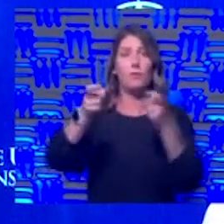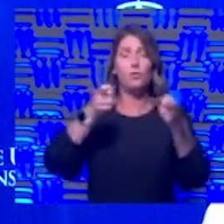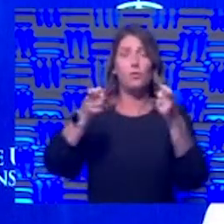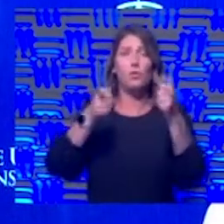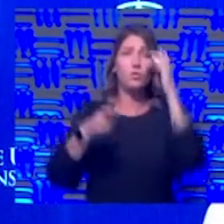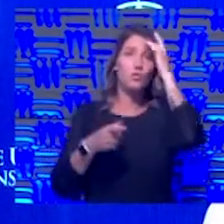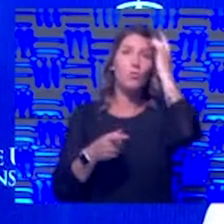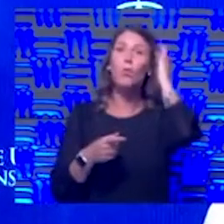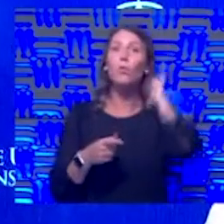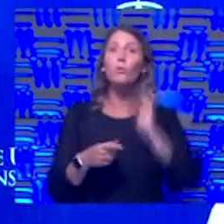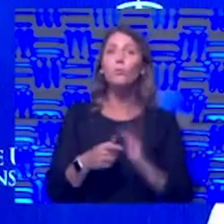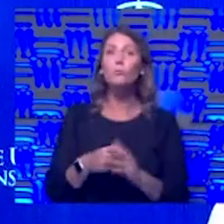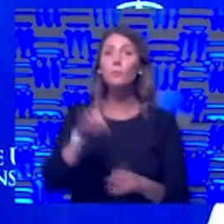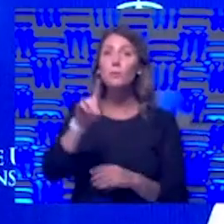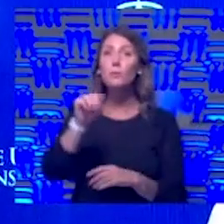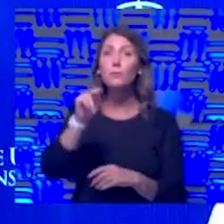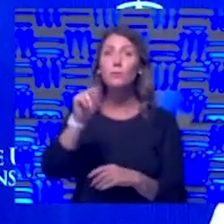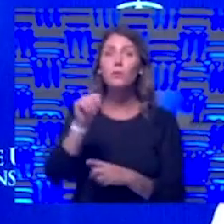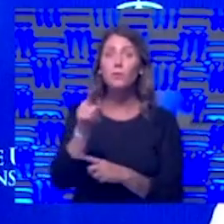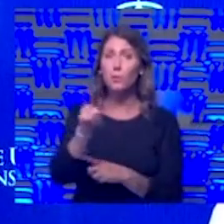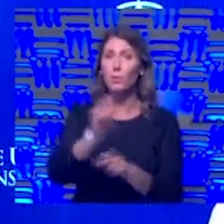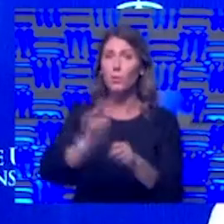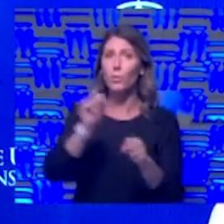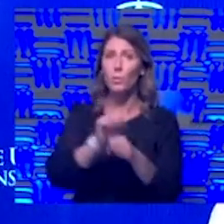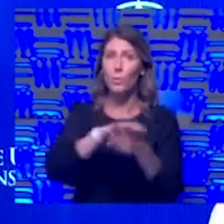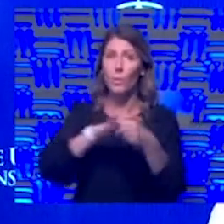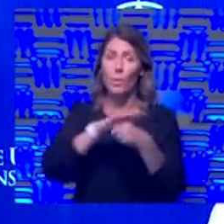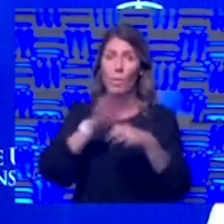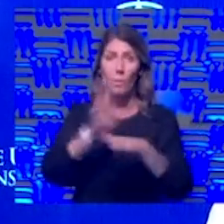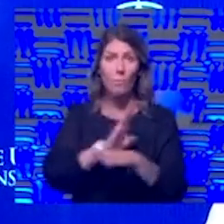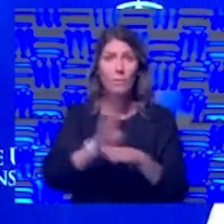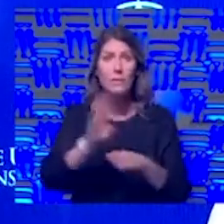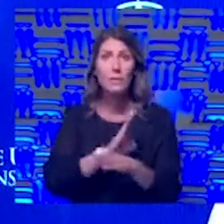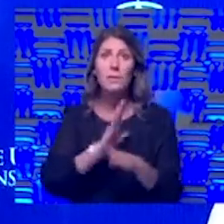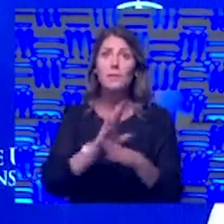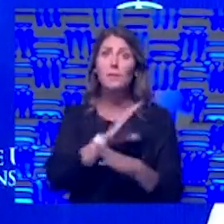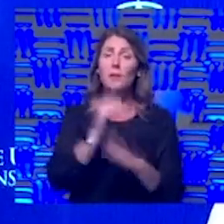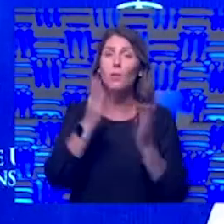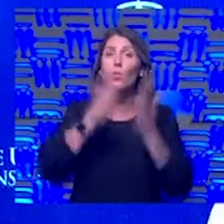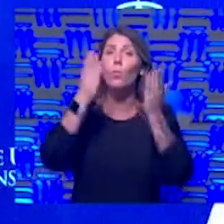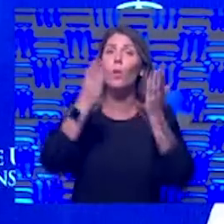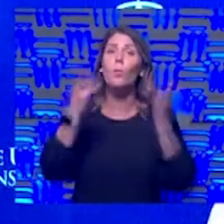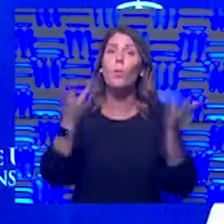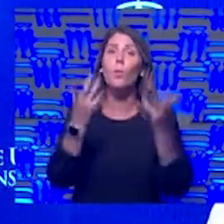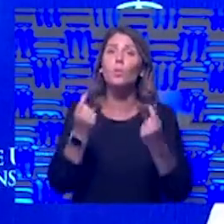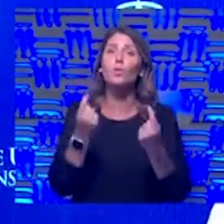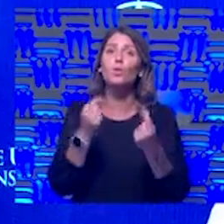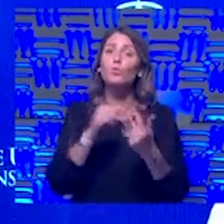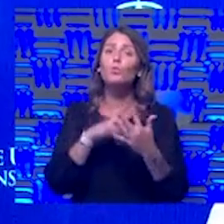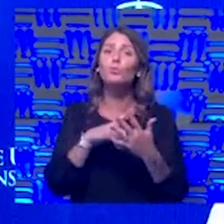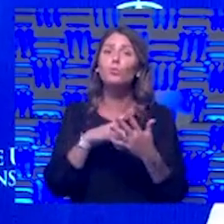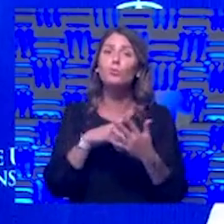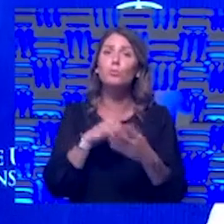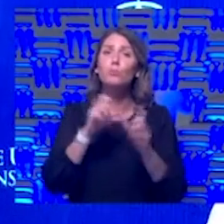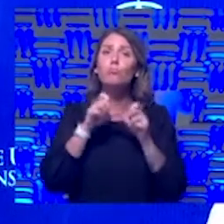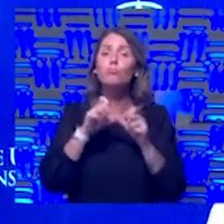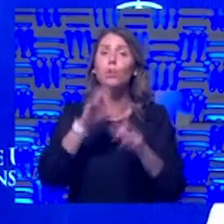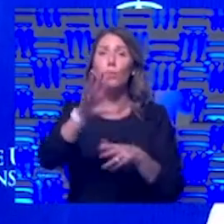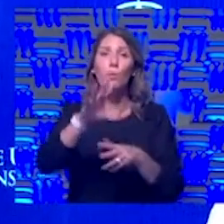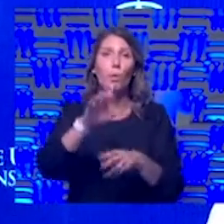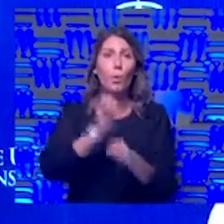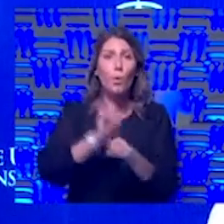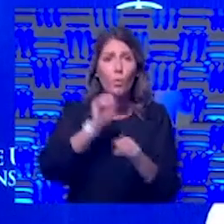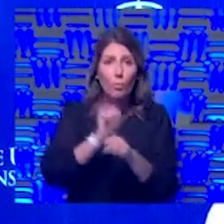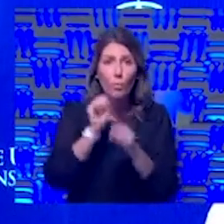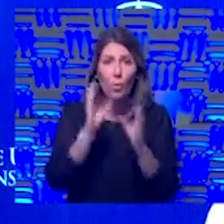that, Dana, you've worked with some of our local businesses about, and trying to recommend what they can do to keep their employees and their customers